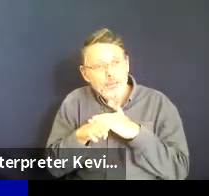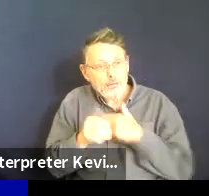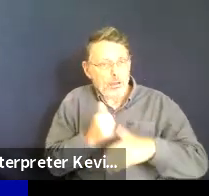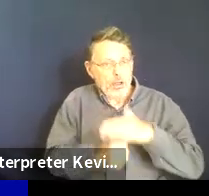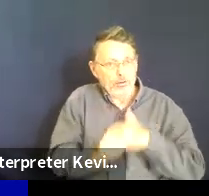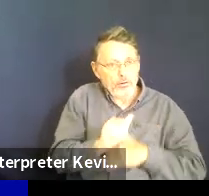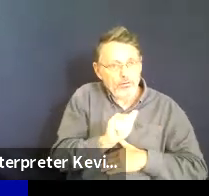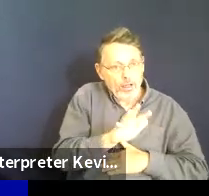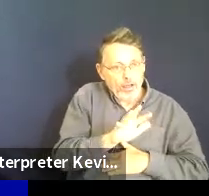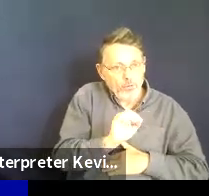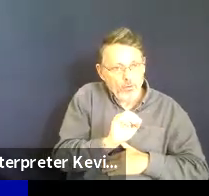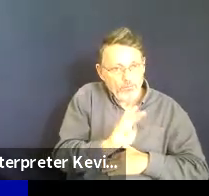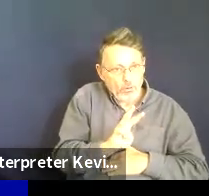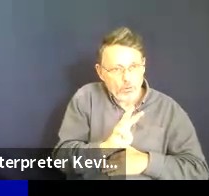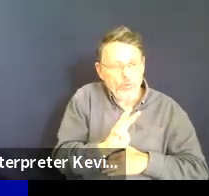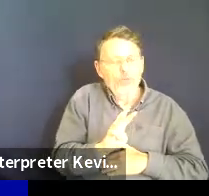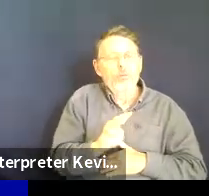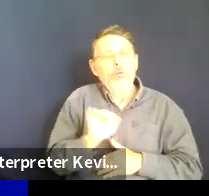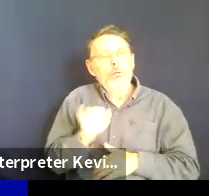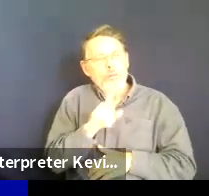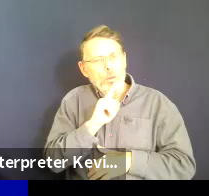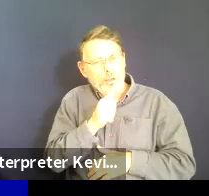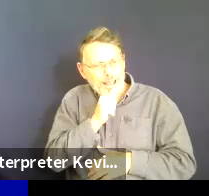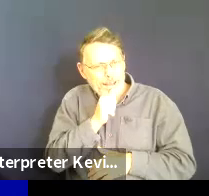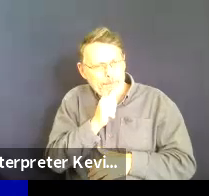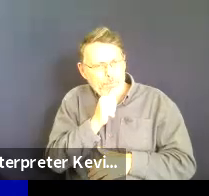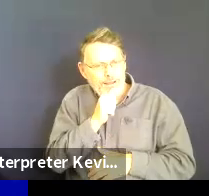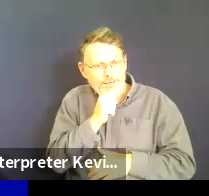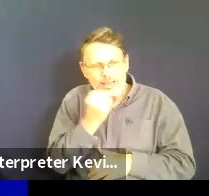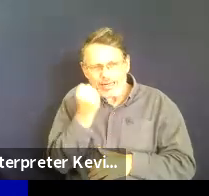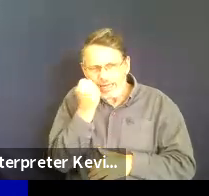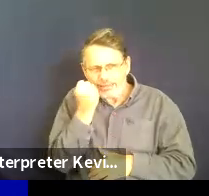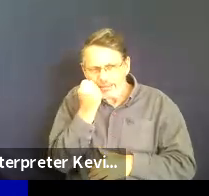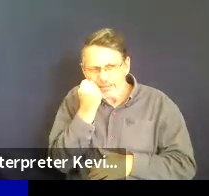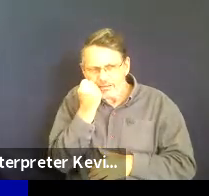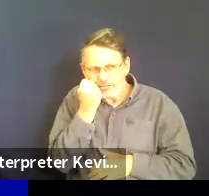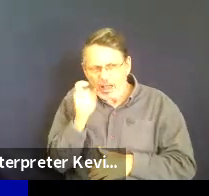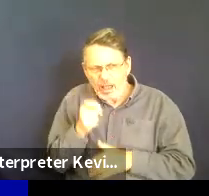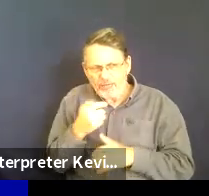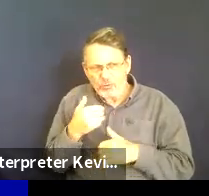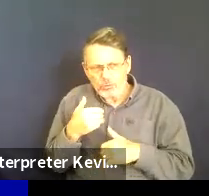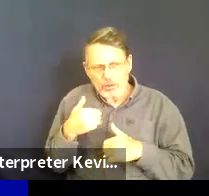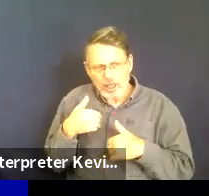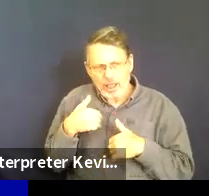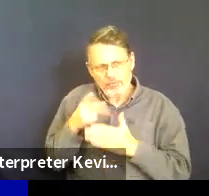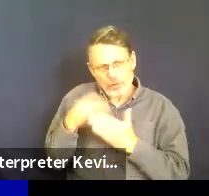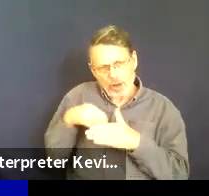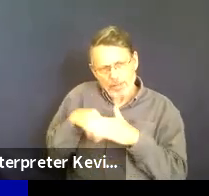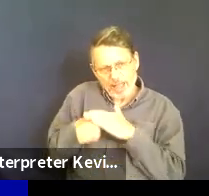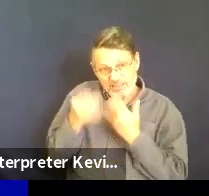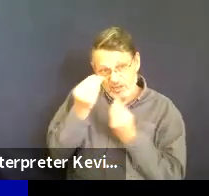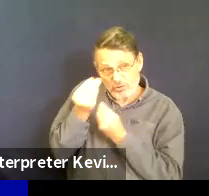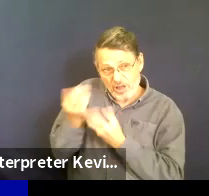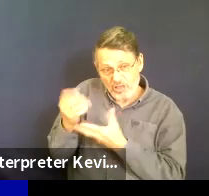504, was it a private dentist subject to program access? Were they informed of a possible ADA